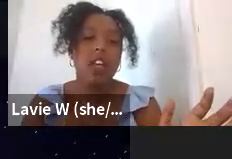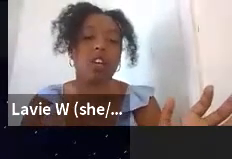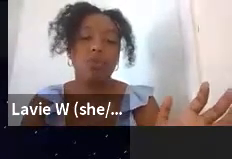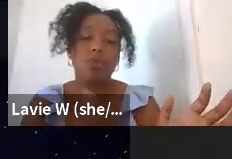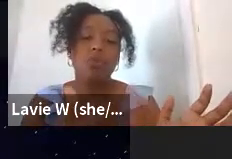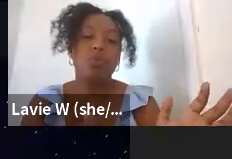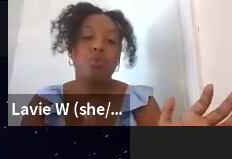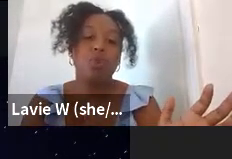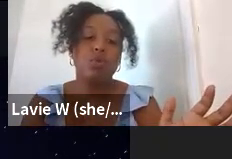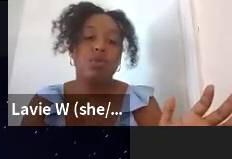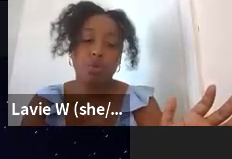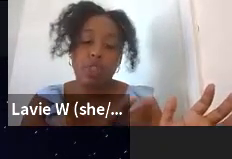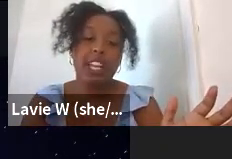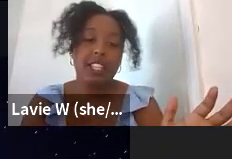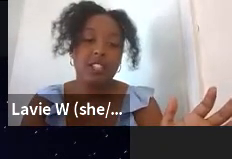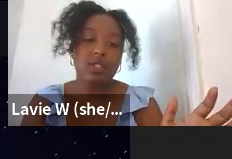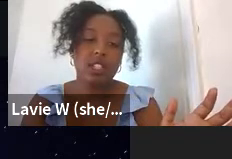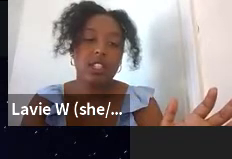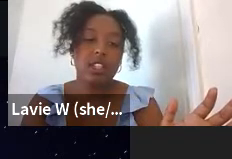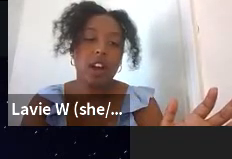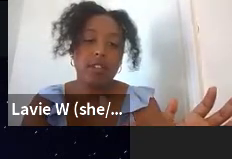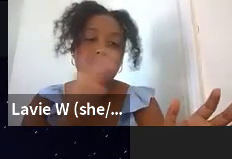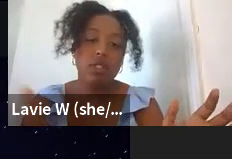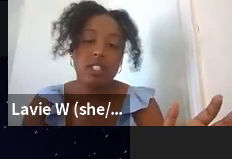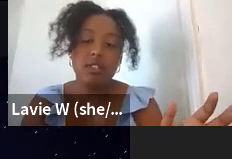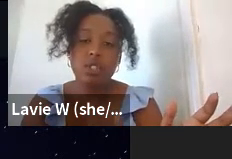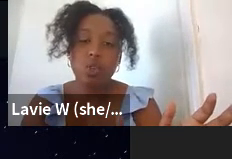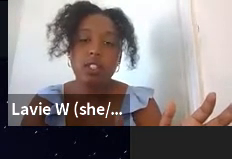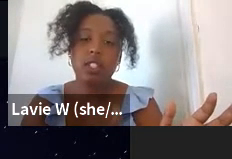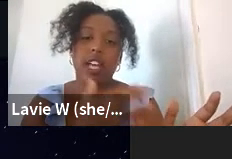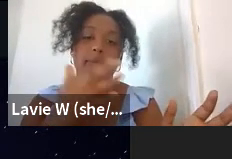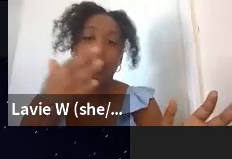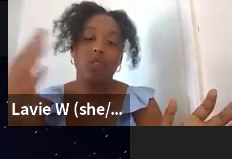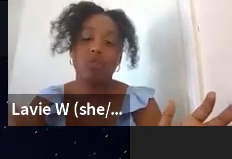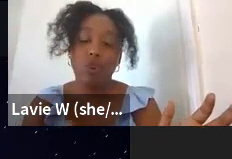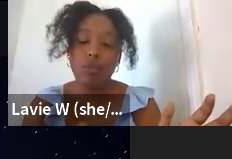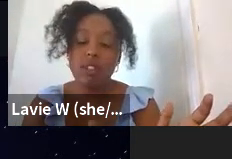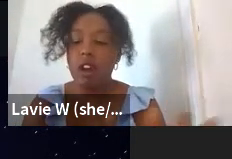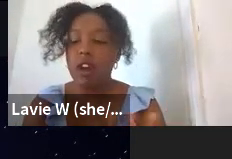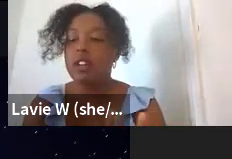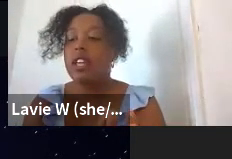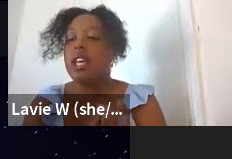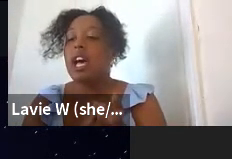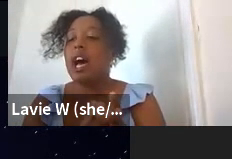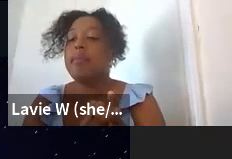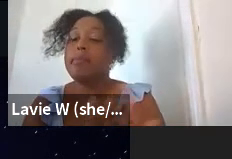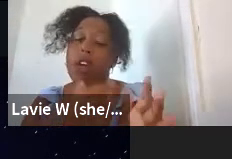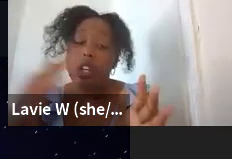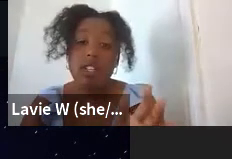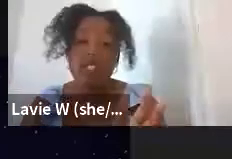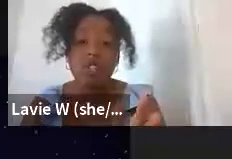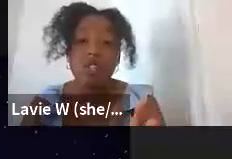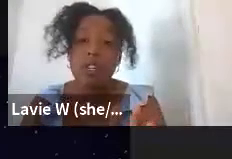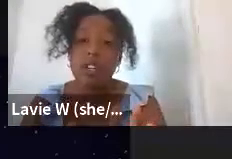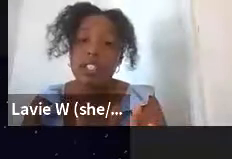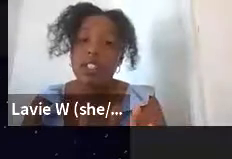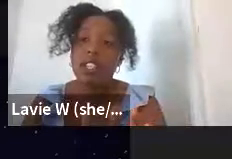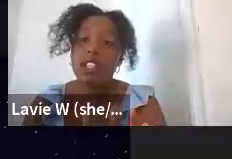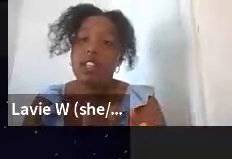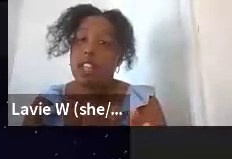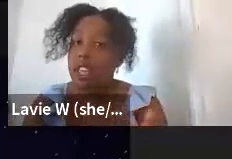articulated through that history of those individuals and those forms of art. But also continue